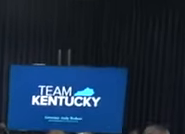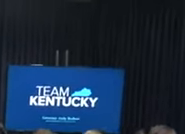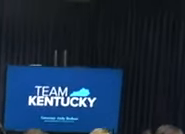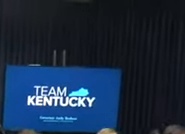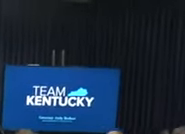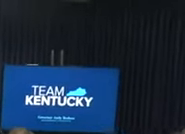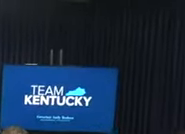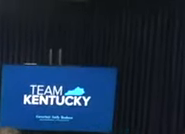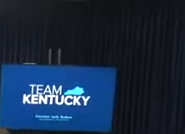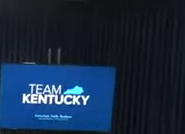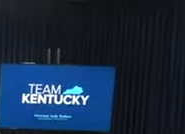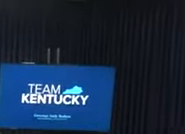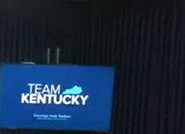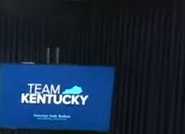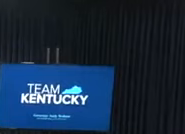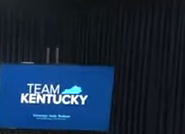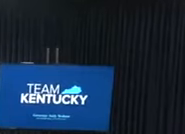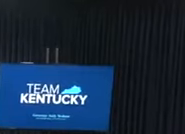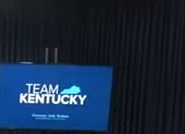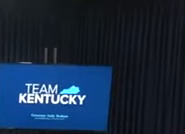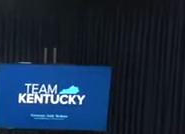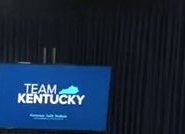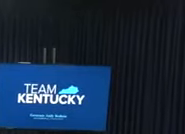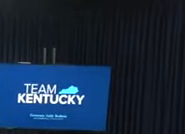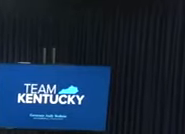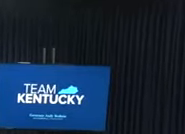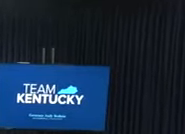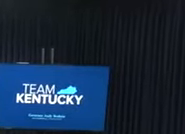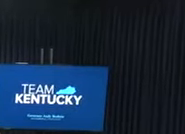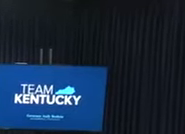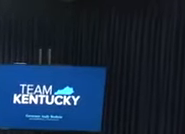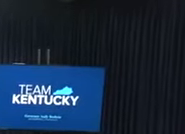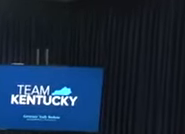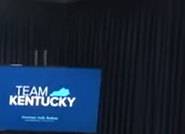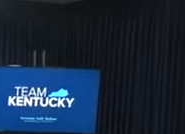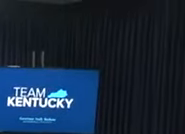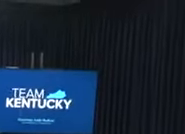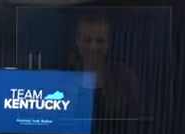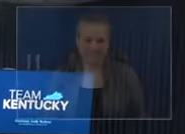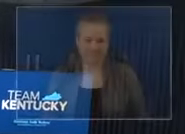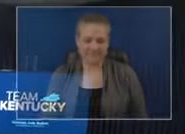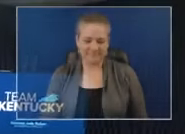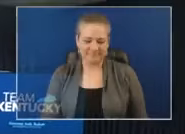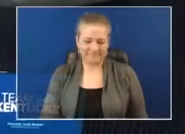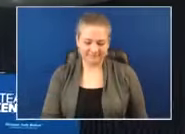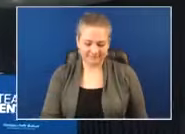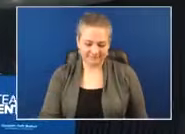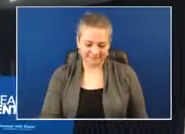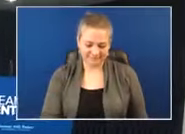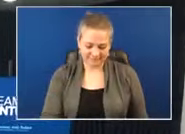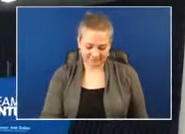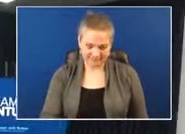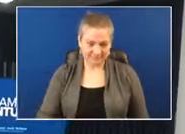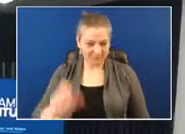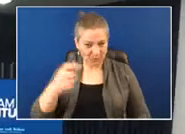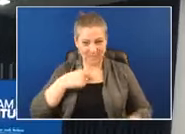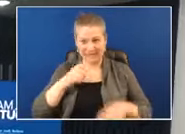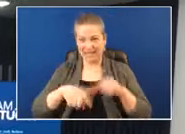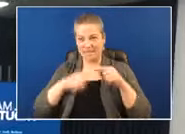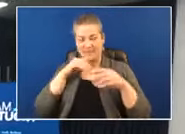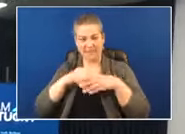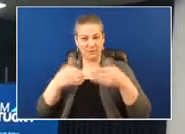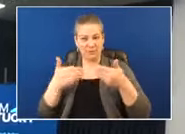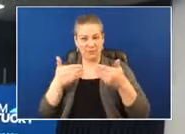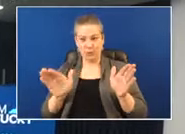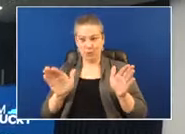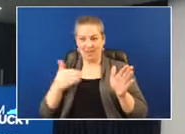You want to say anything? Come on up. You have to. Come on. Come on. And we can't be in this room and have Virginia Moore without